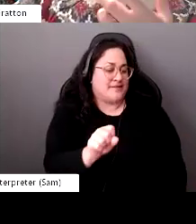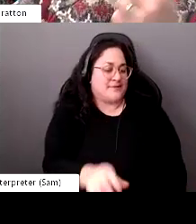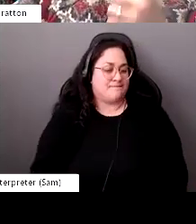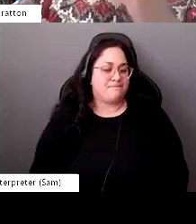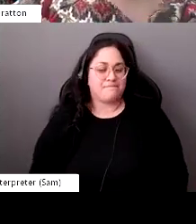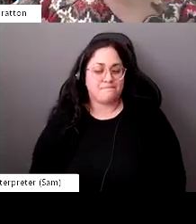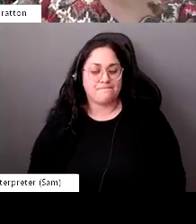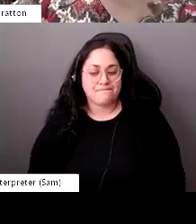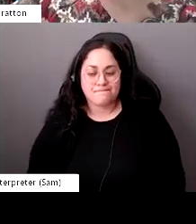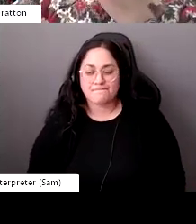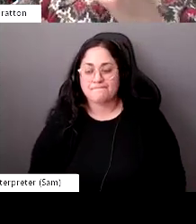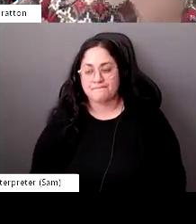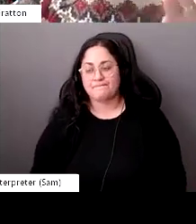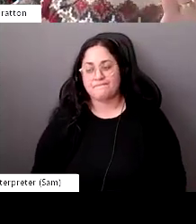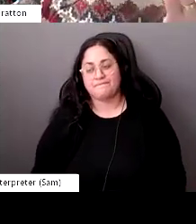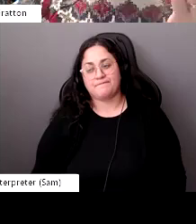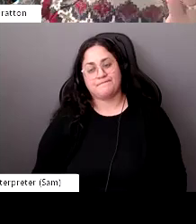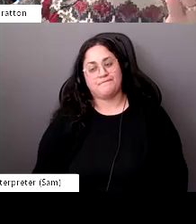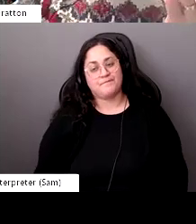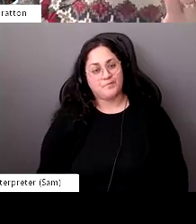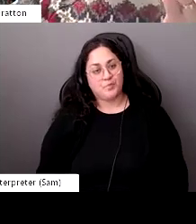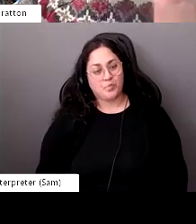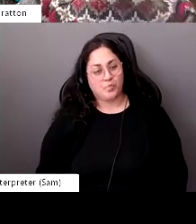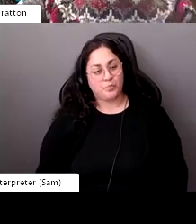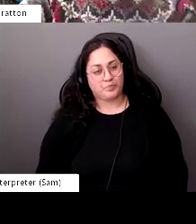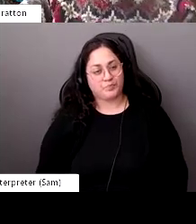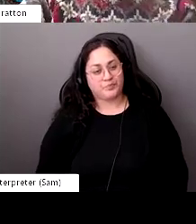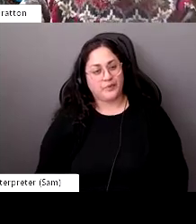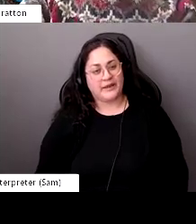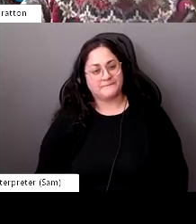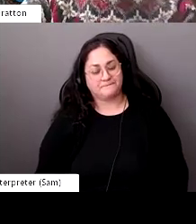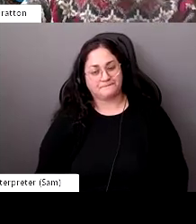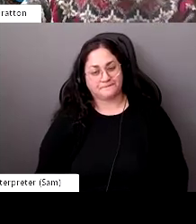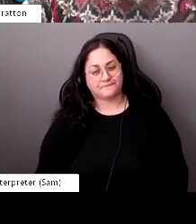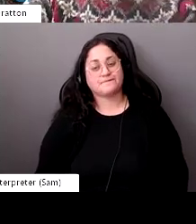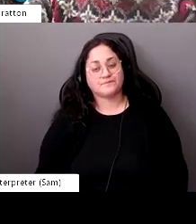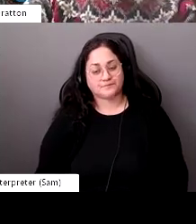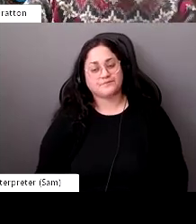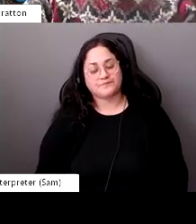know, Yeah. here's a quick something good too. Like we were talking about Christmas messages, you know, like you can tell it, I